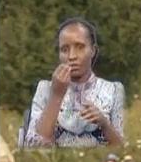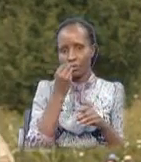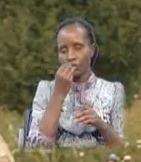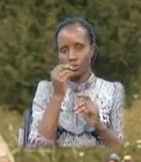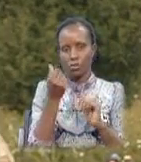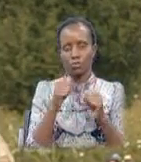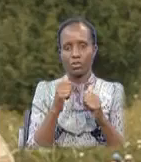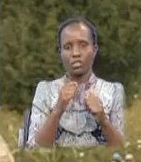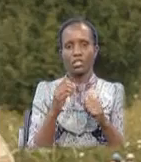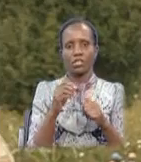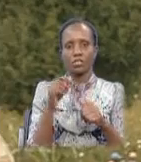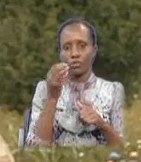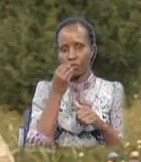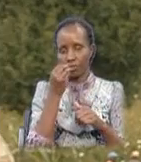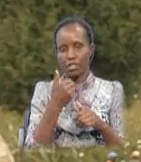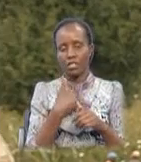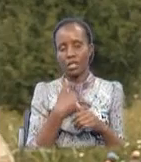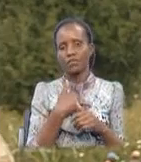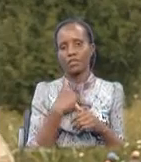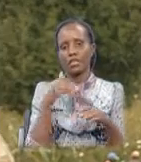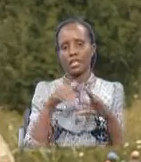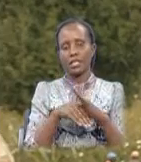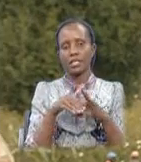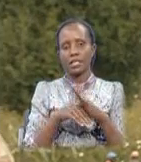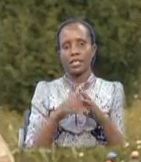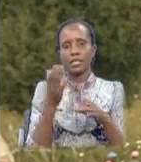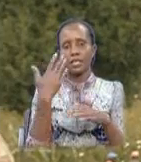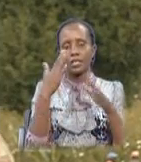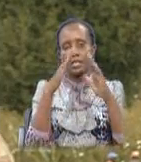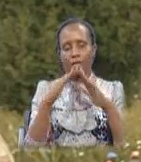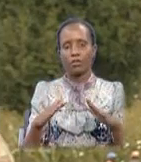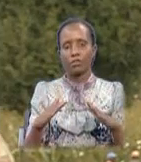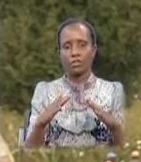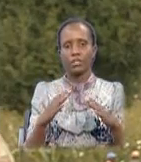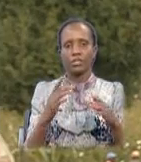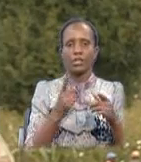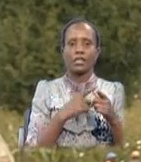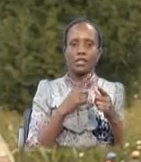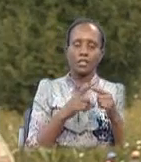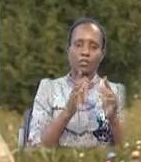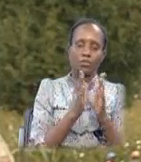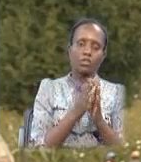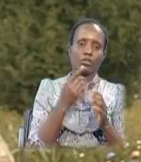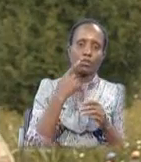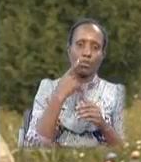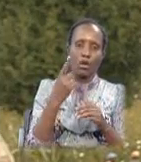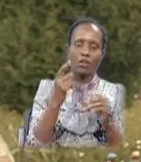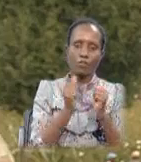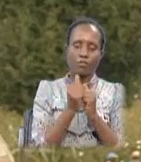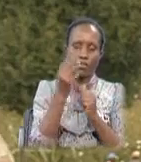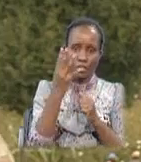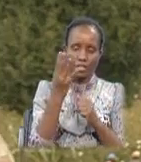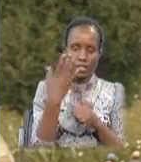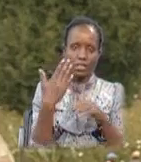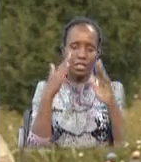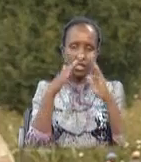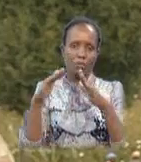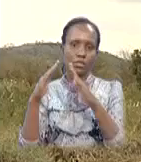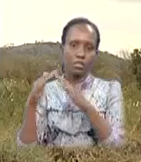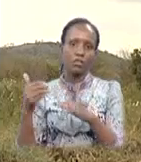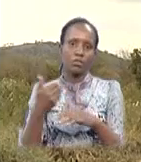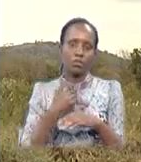in the greenhouse. So with that, and with the 114 greenhouses, we have a potential